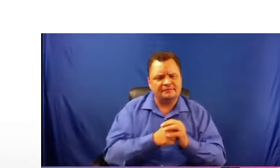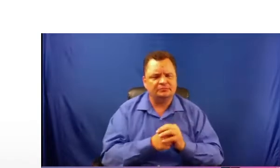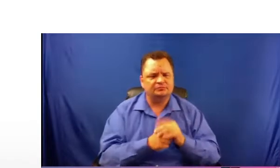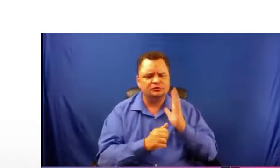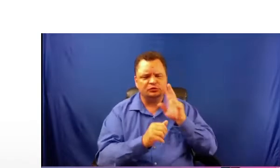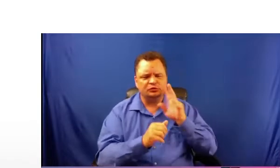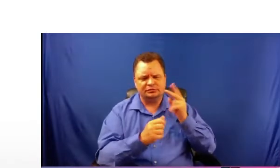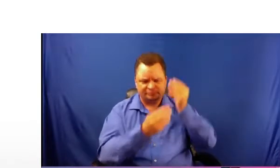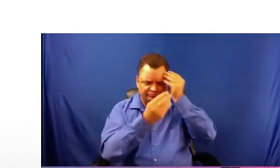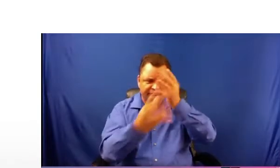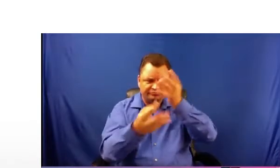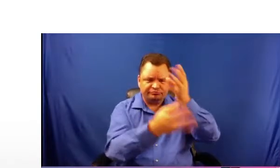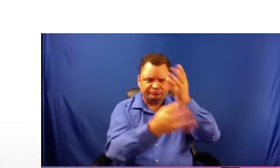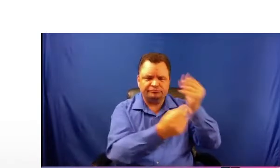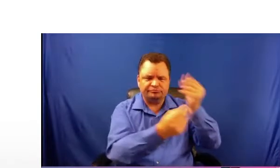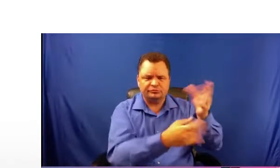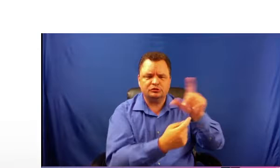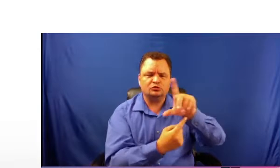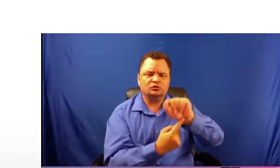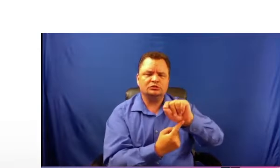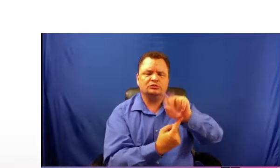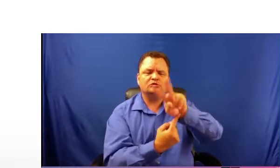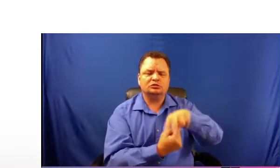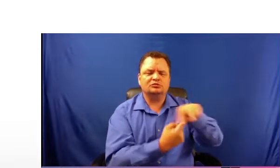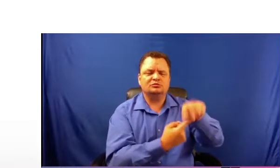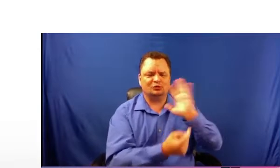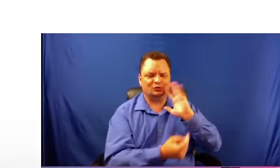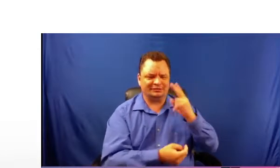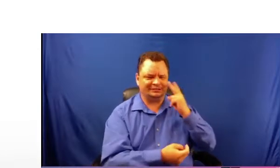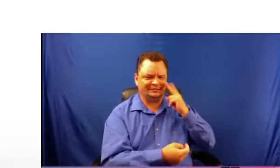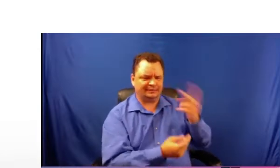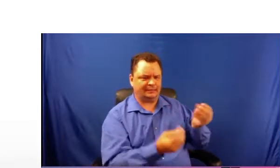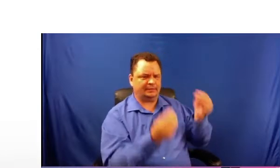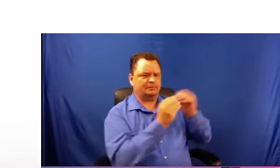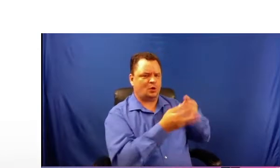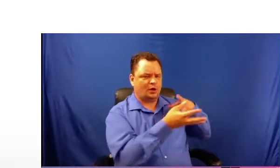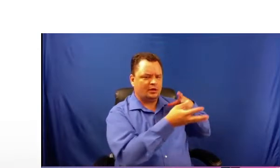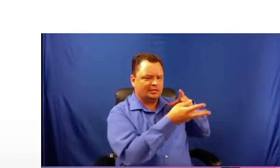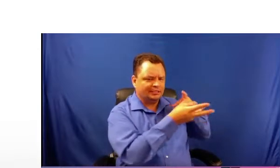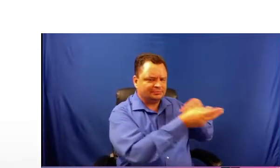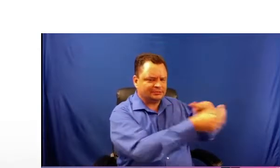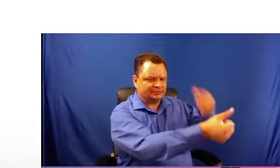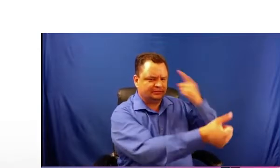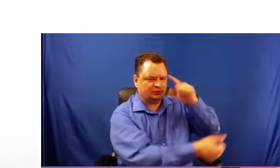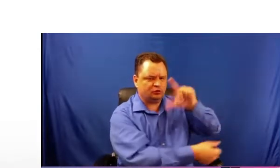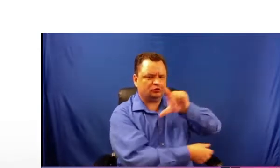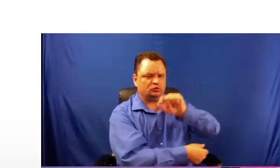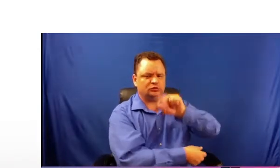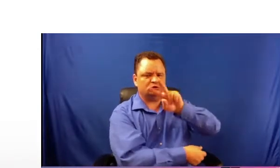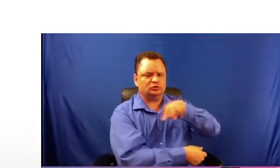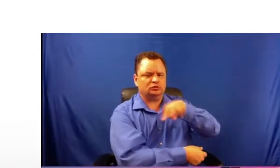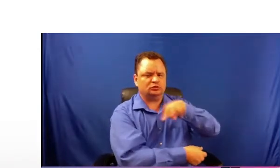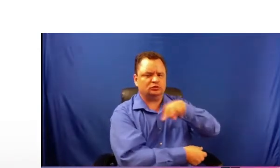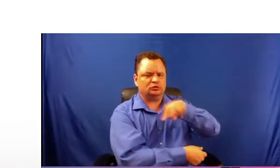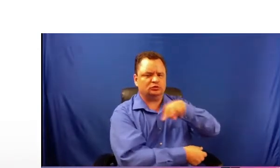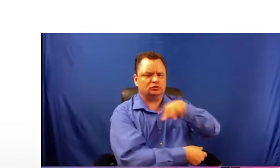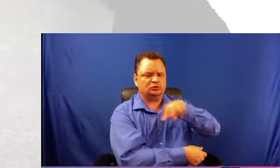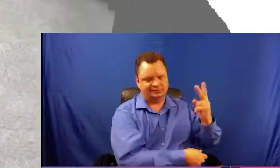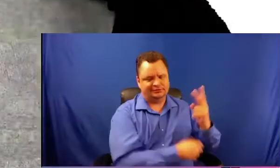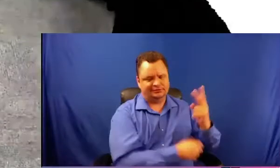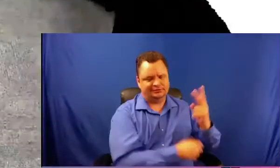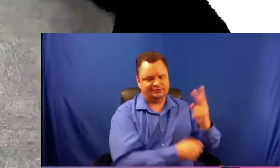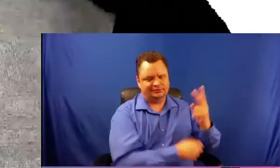We'll see a lot more of that in that budget to support 2022. Okay, Lori, thank